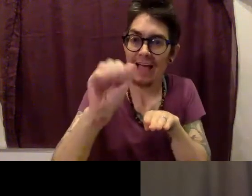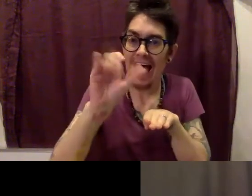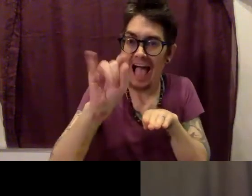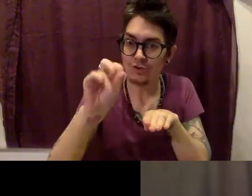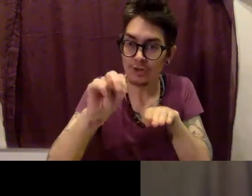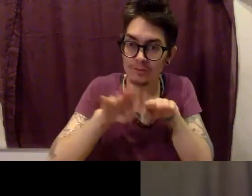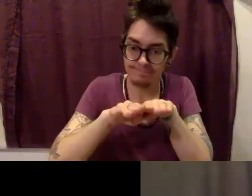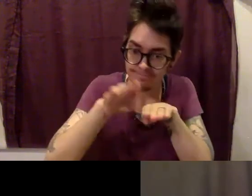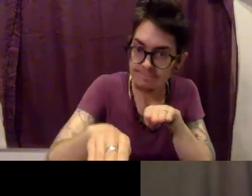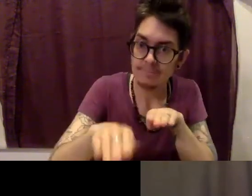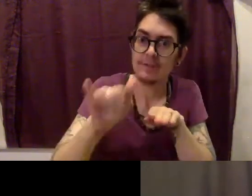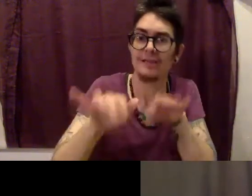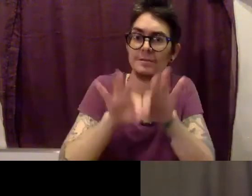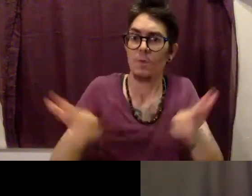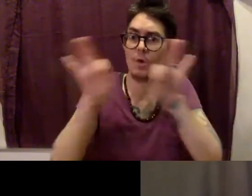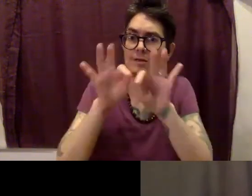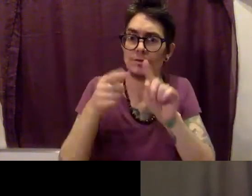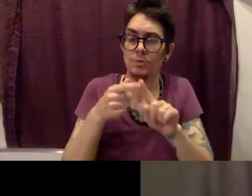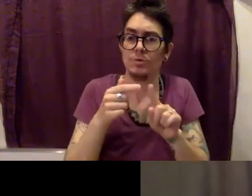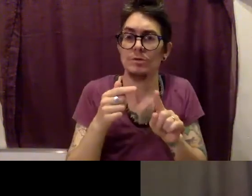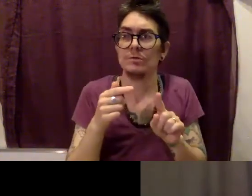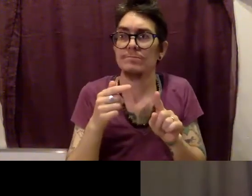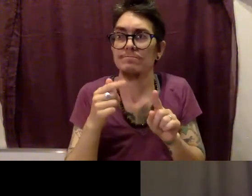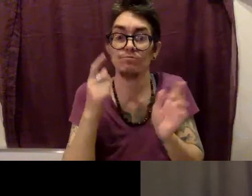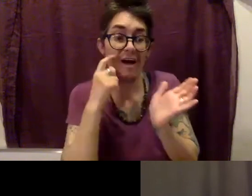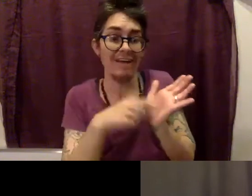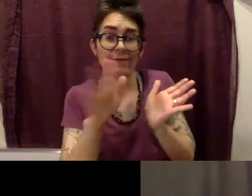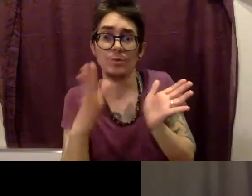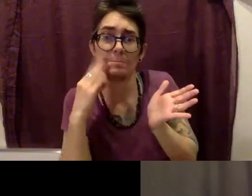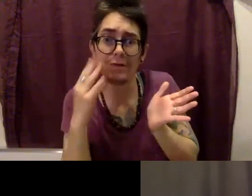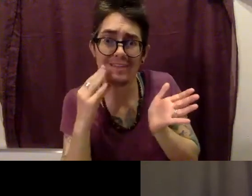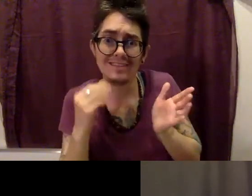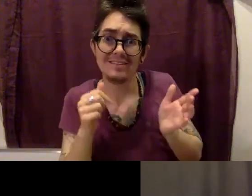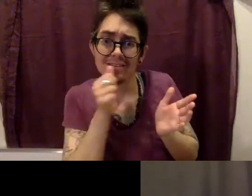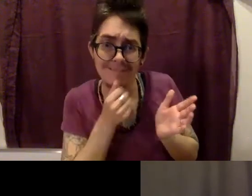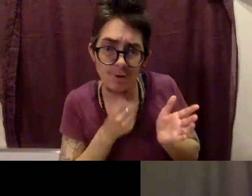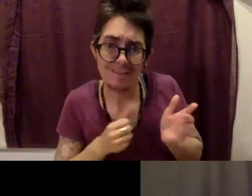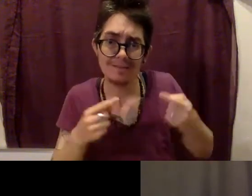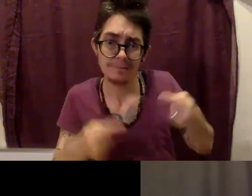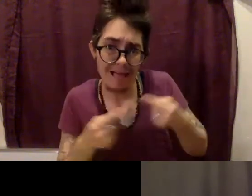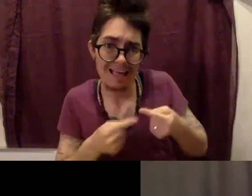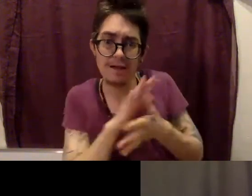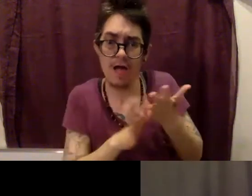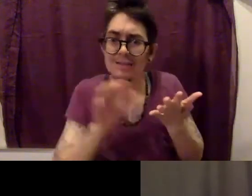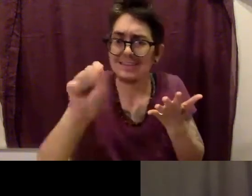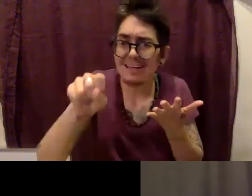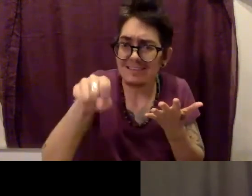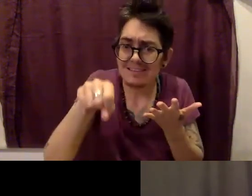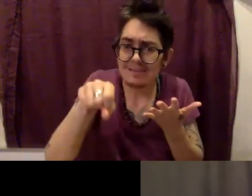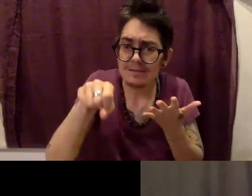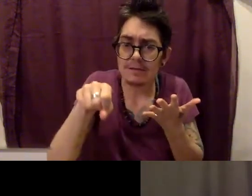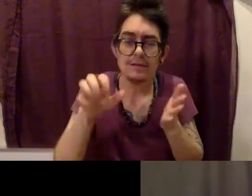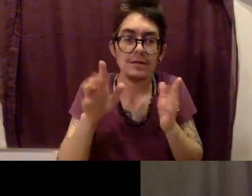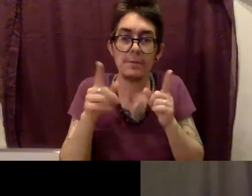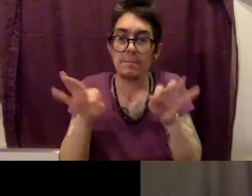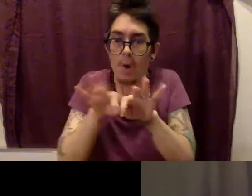say, that action, that step of actual action is really important. And I want to recognize your experience, your suffering,